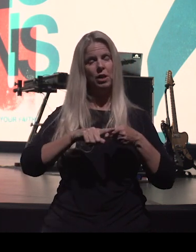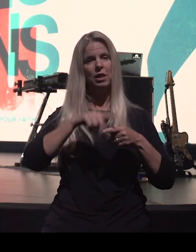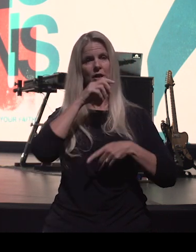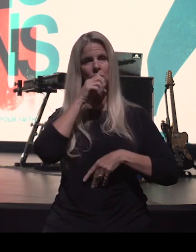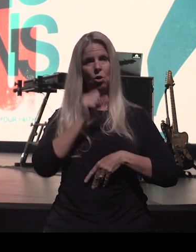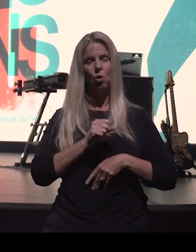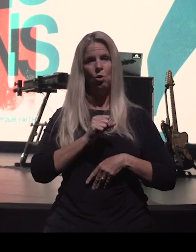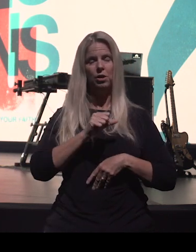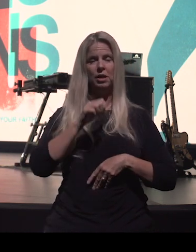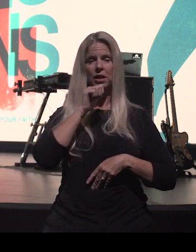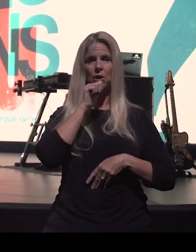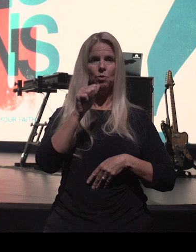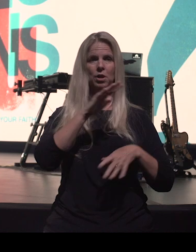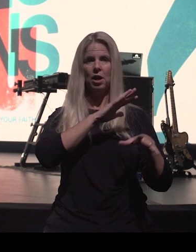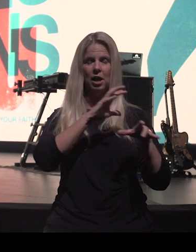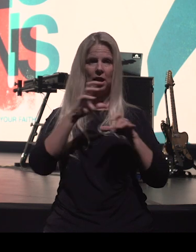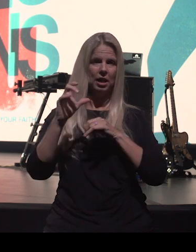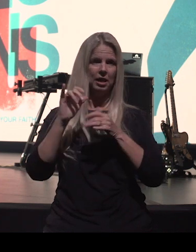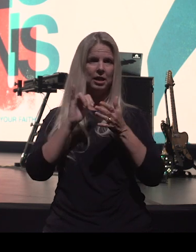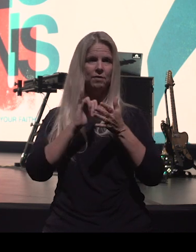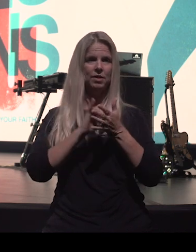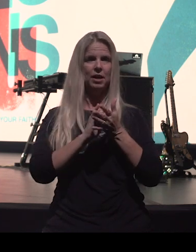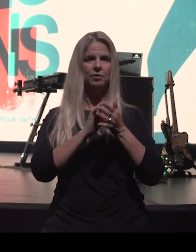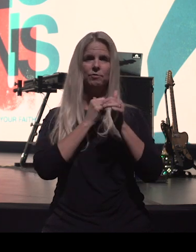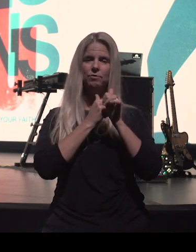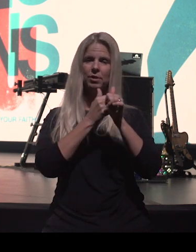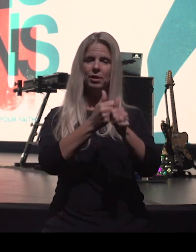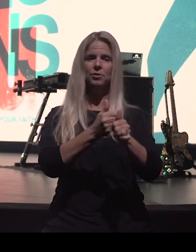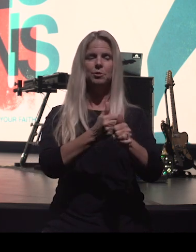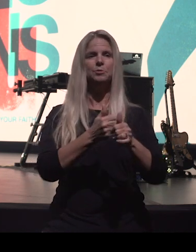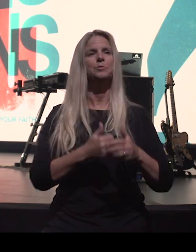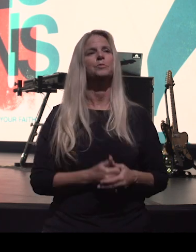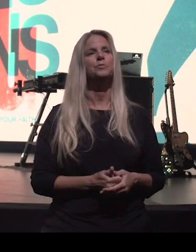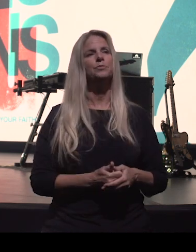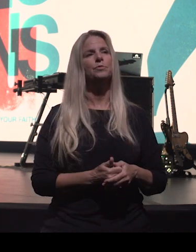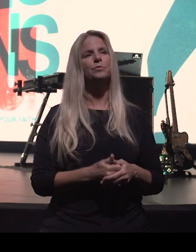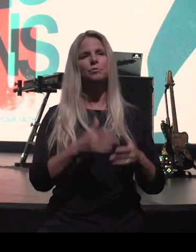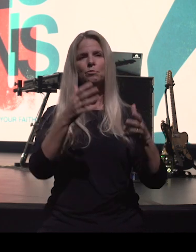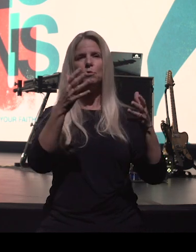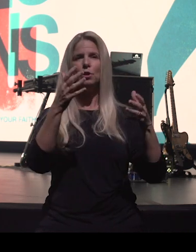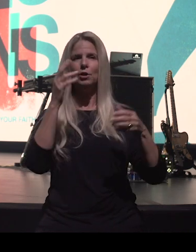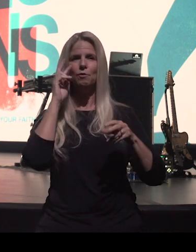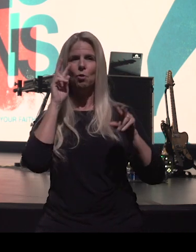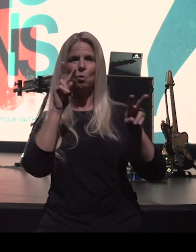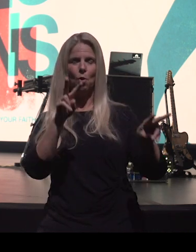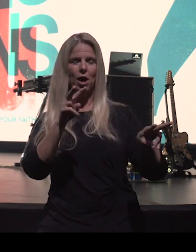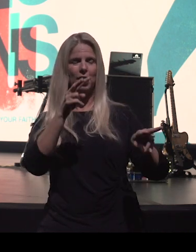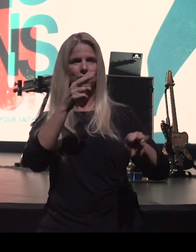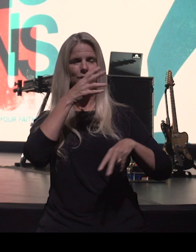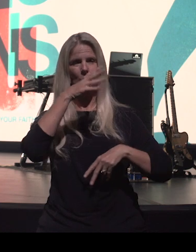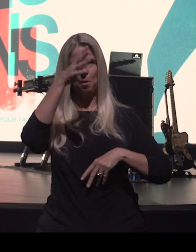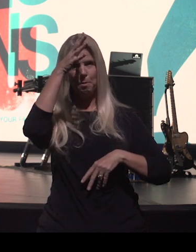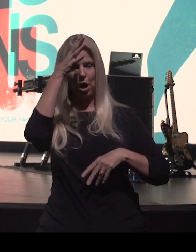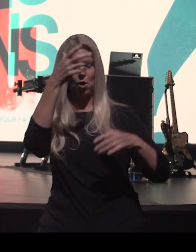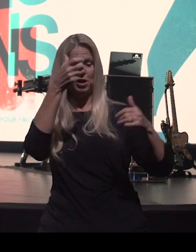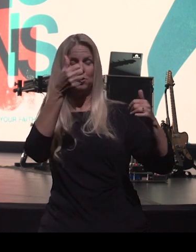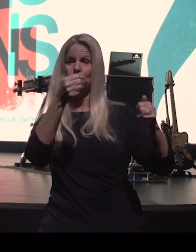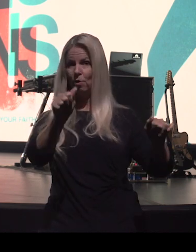it. It's a basic principle. You ever watched a parent try versus train with a